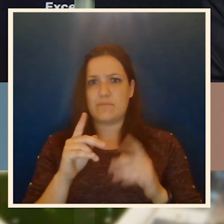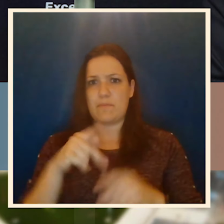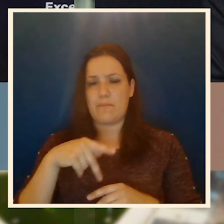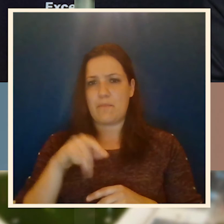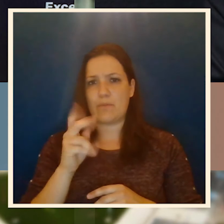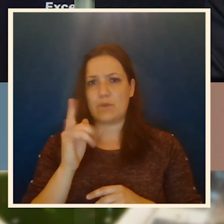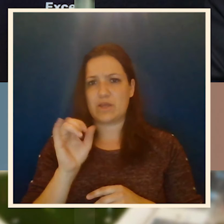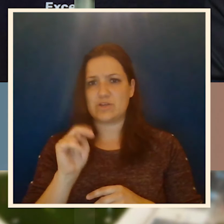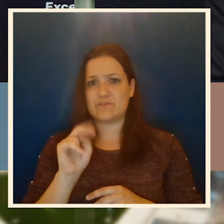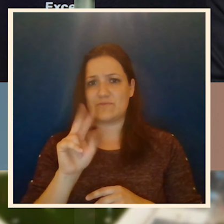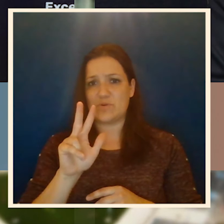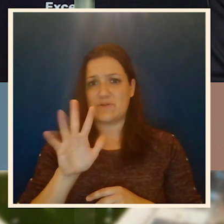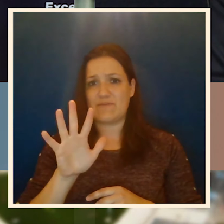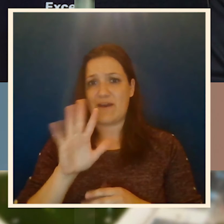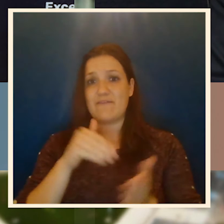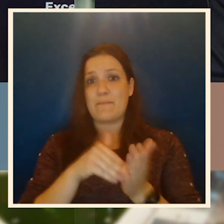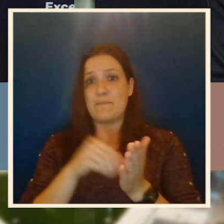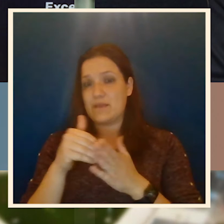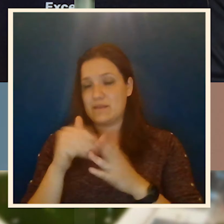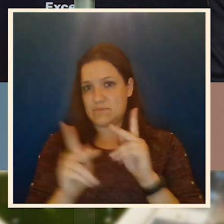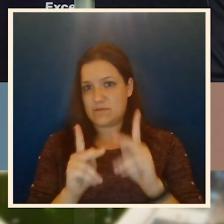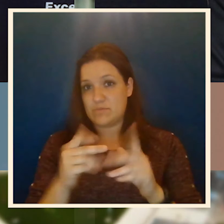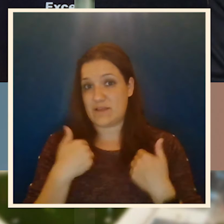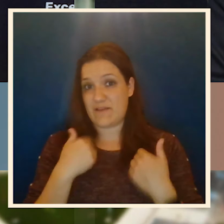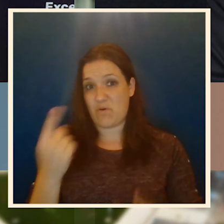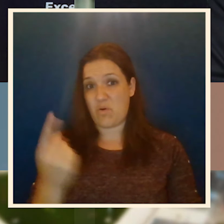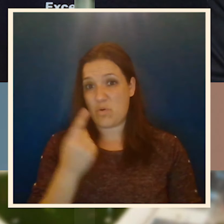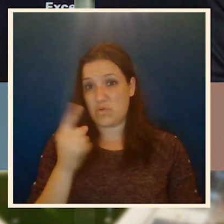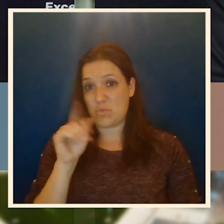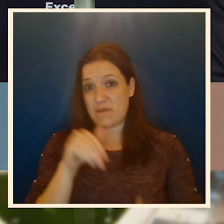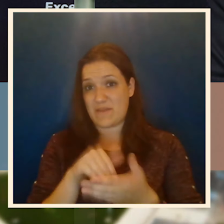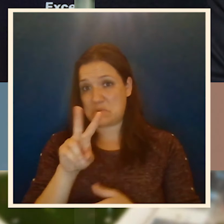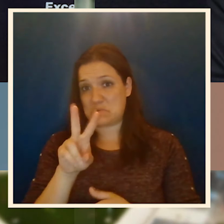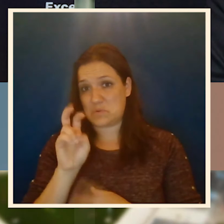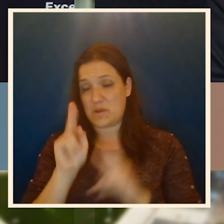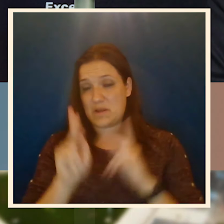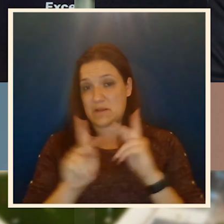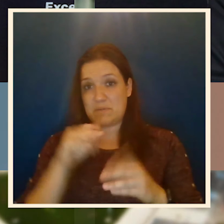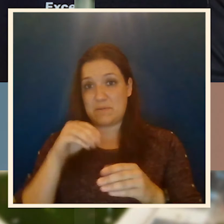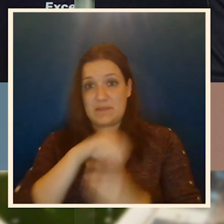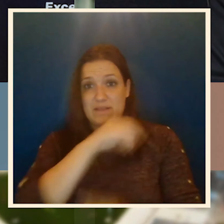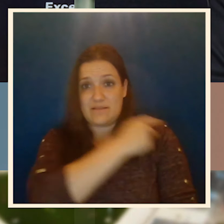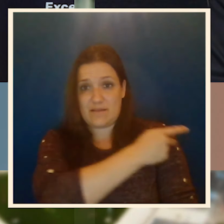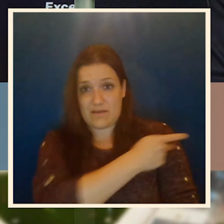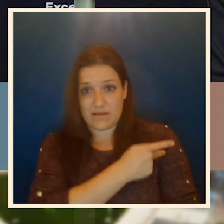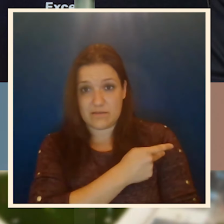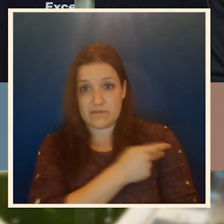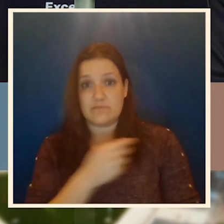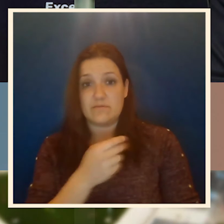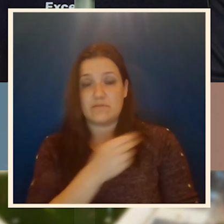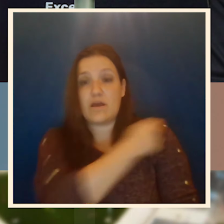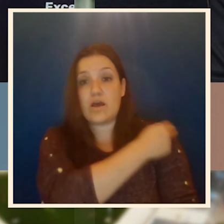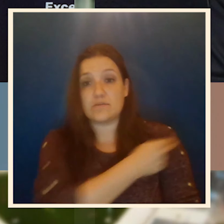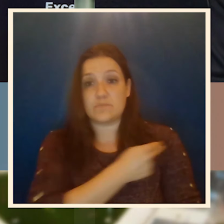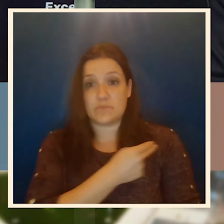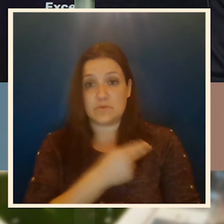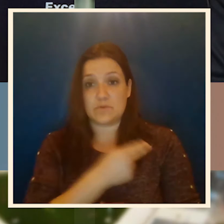1,232 Californians, and California has a population of close to 35 million people. To have